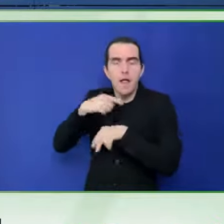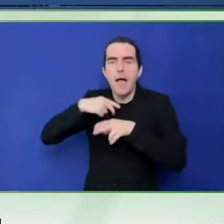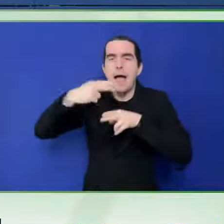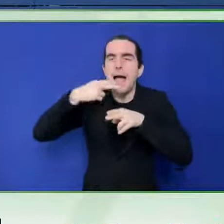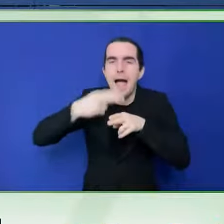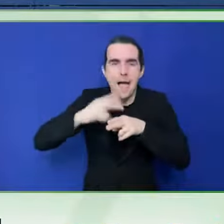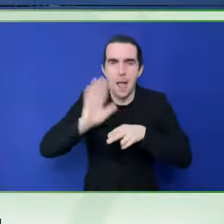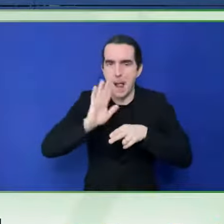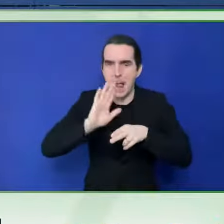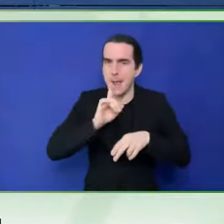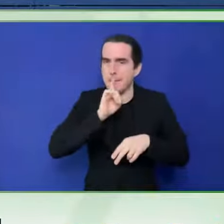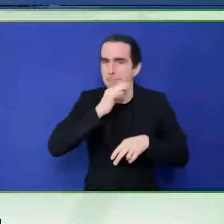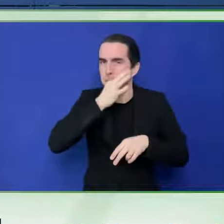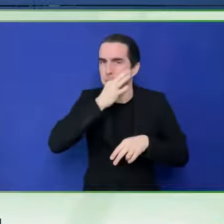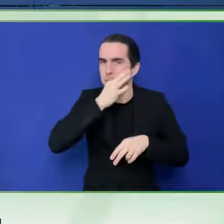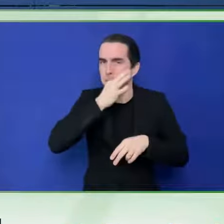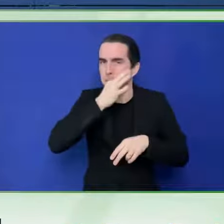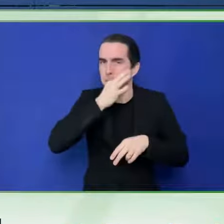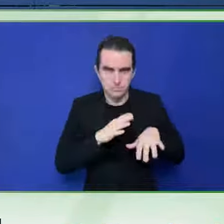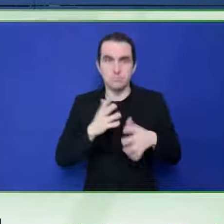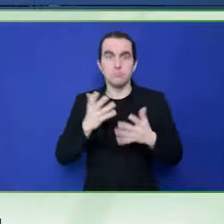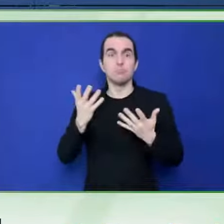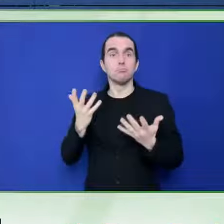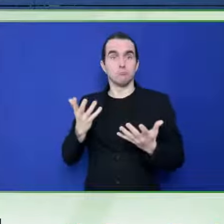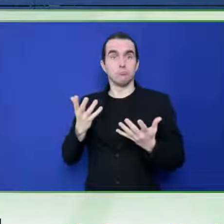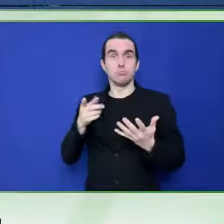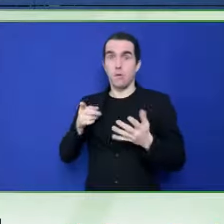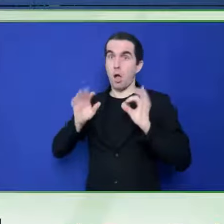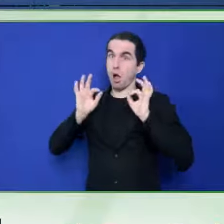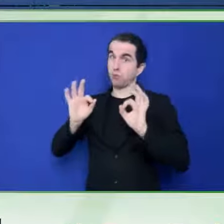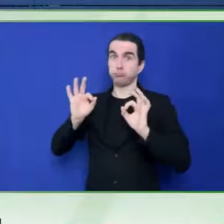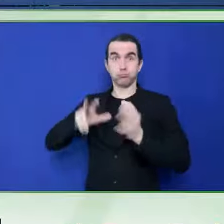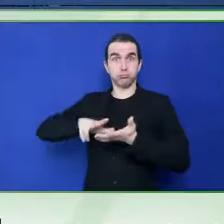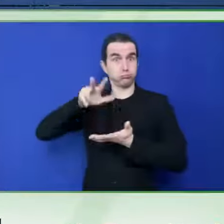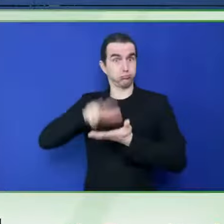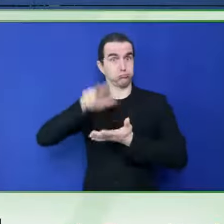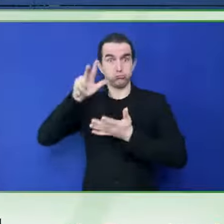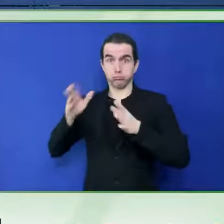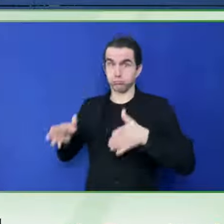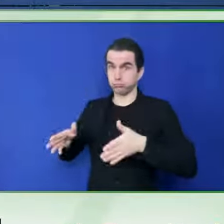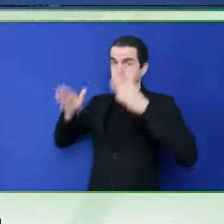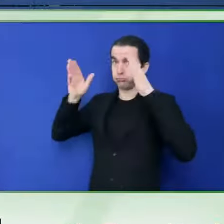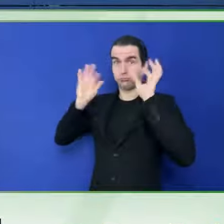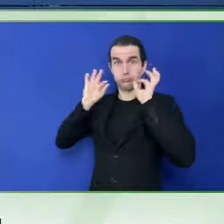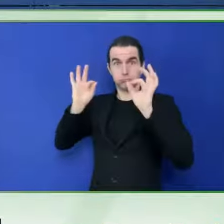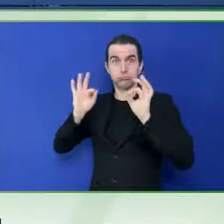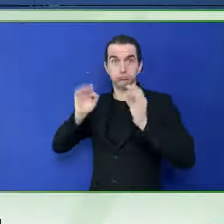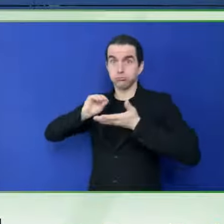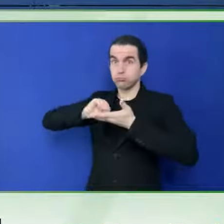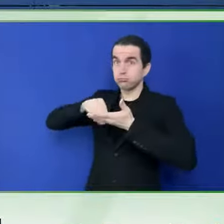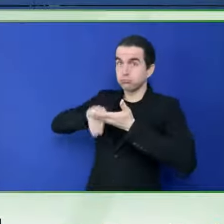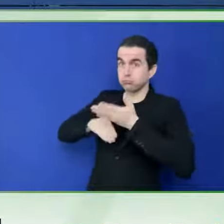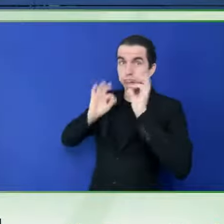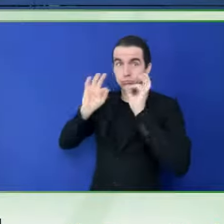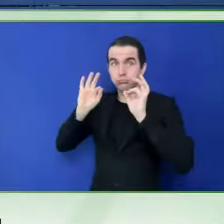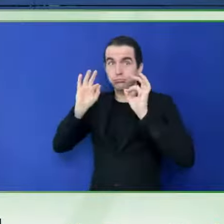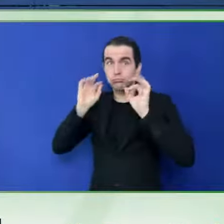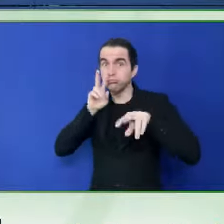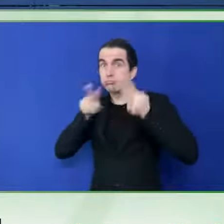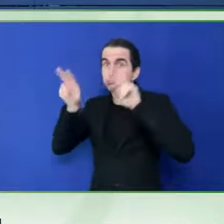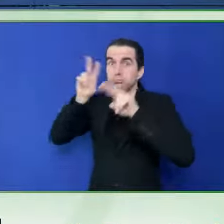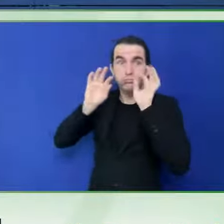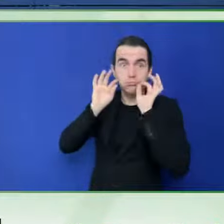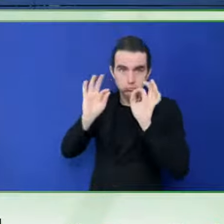Crazy. So, the other issue that hoteliers and restaurateurs must have is that I